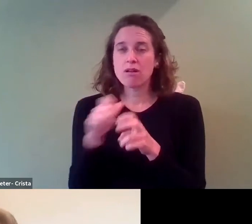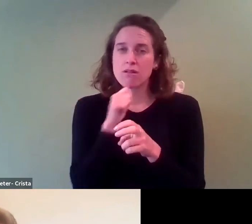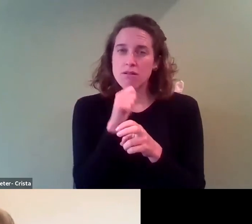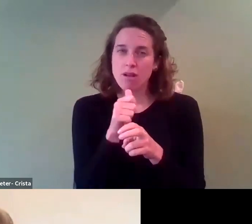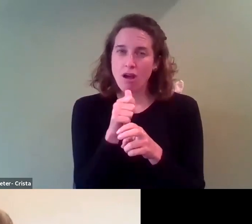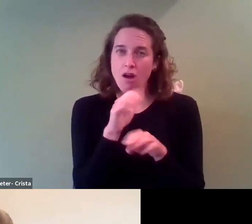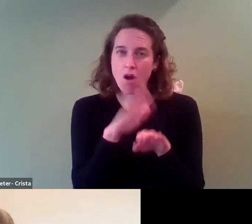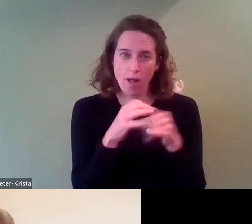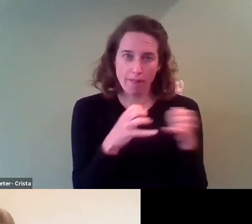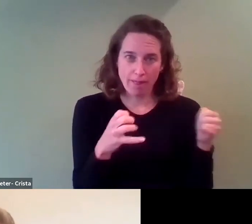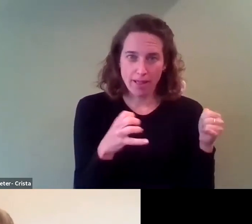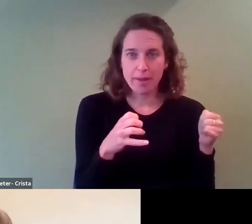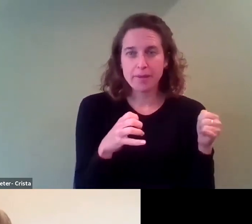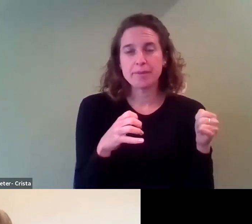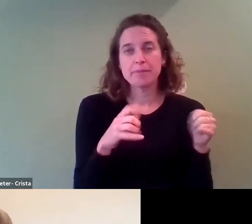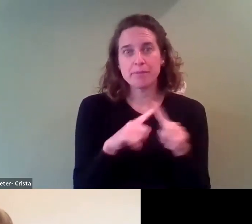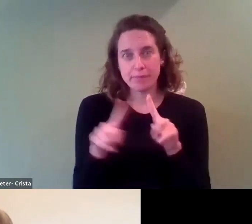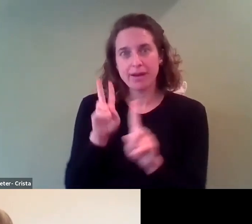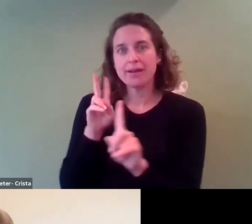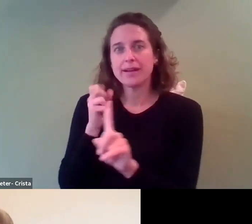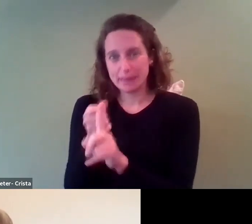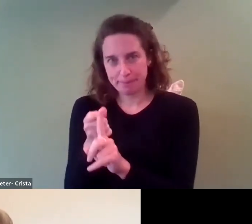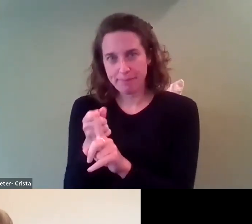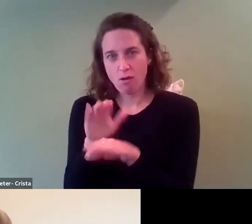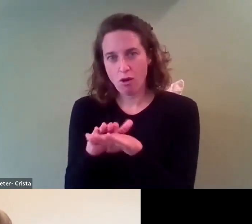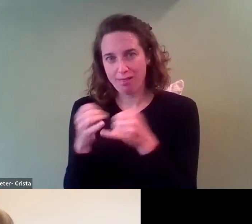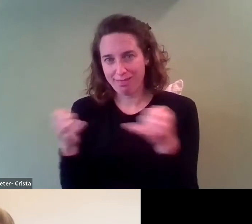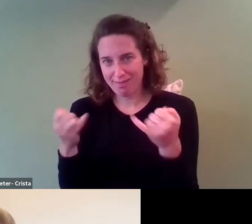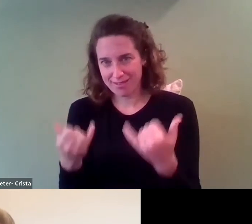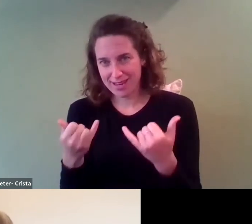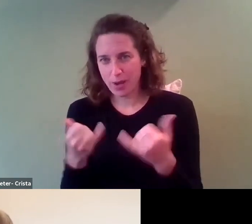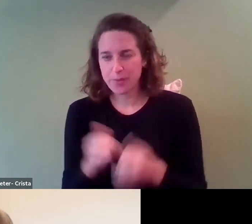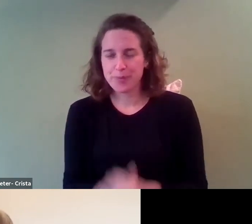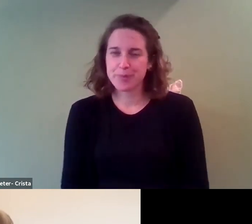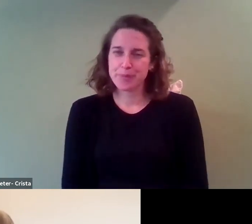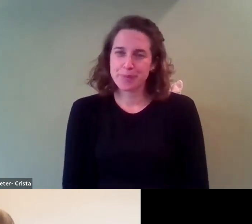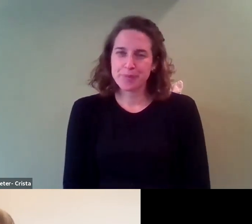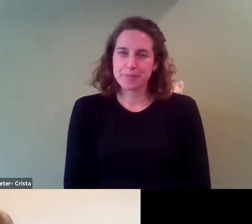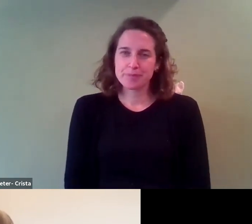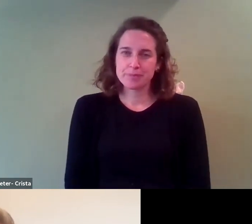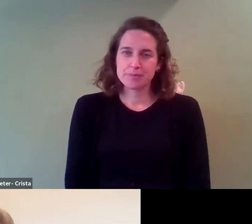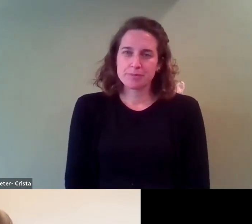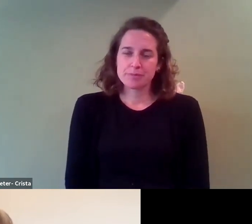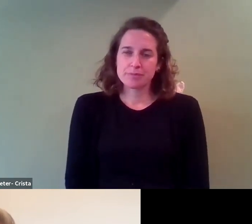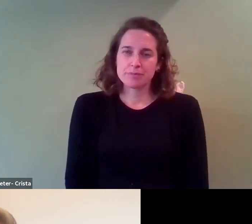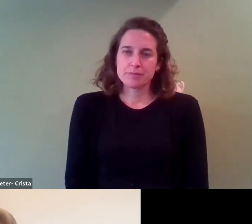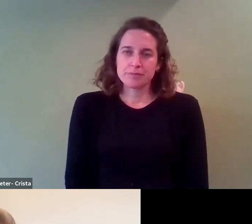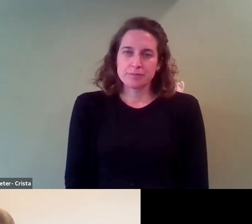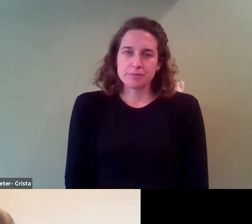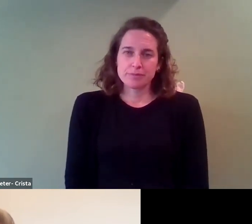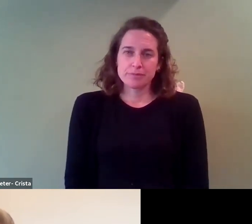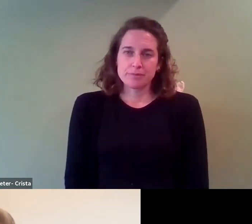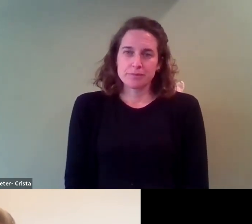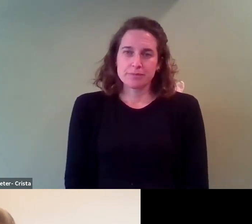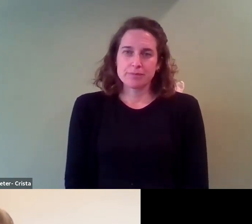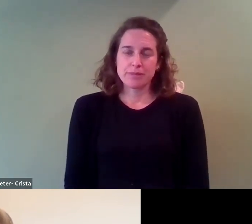up playing out online. And it's this. One of the things I think we have all experienced, and I guess it depends